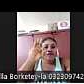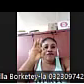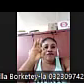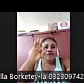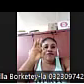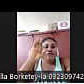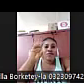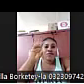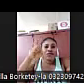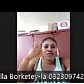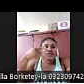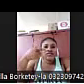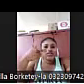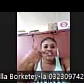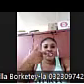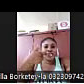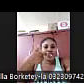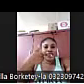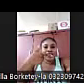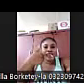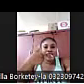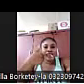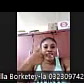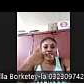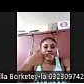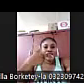You can show the back or you show the front.